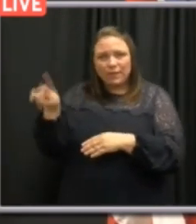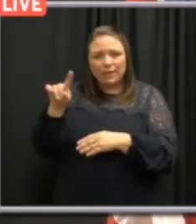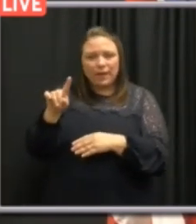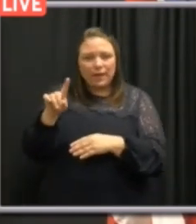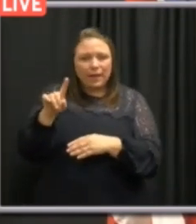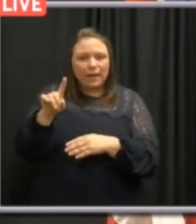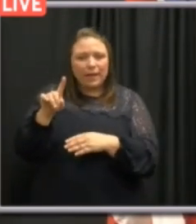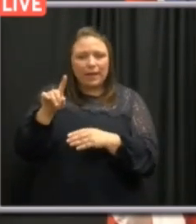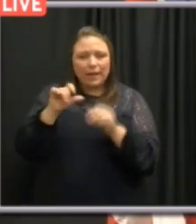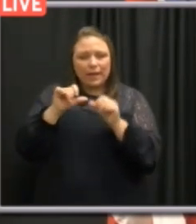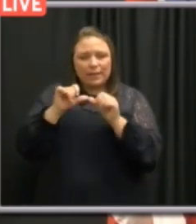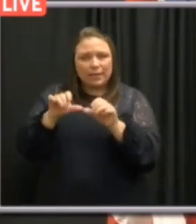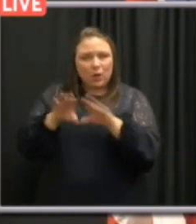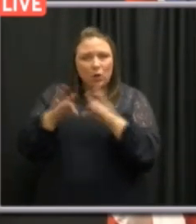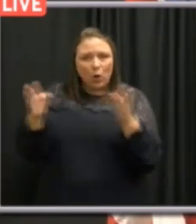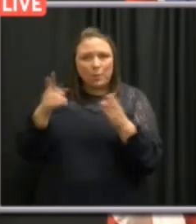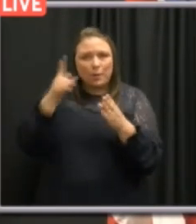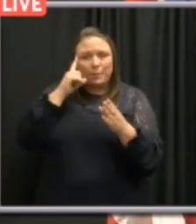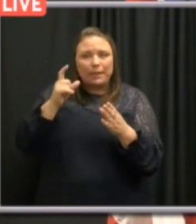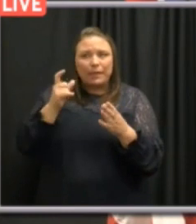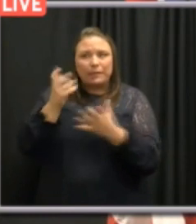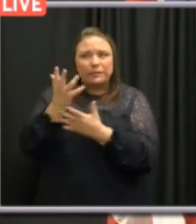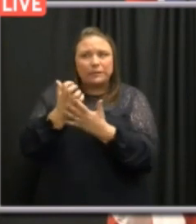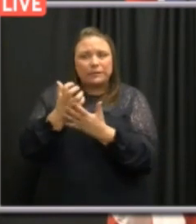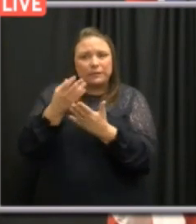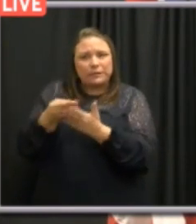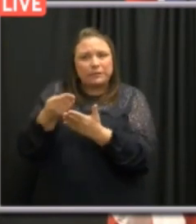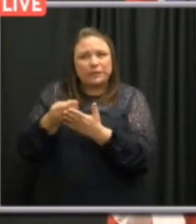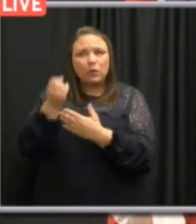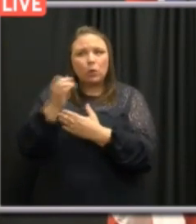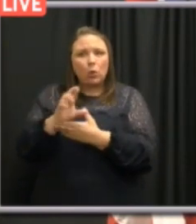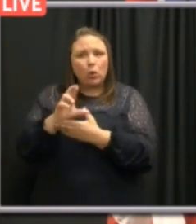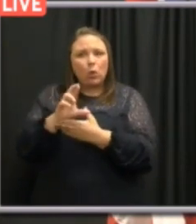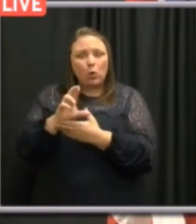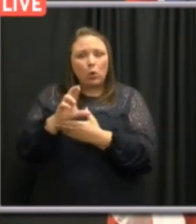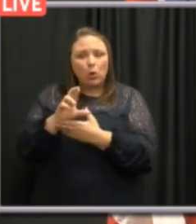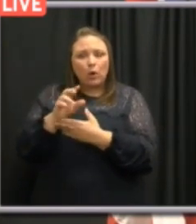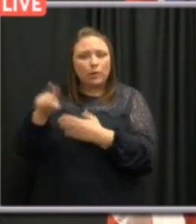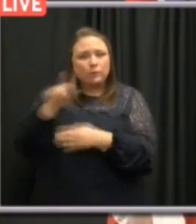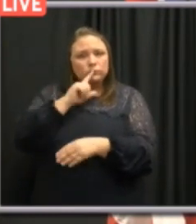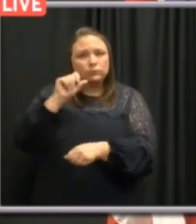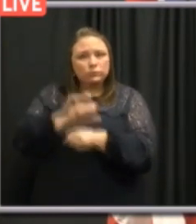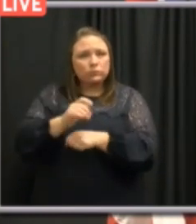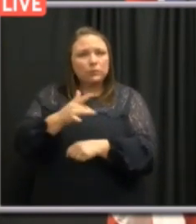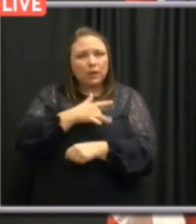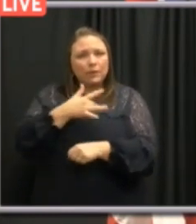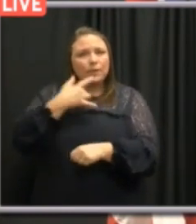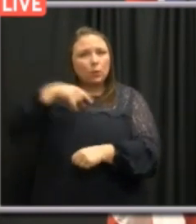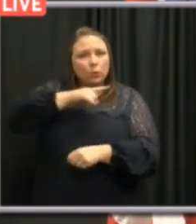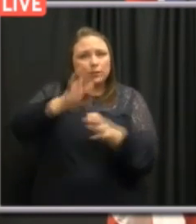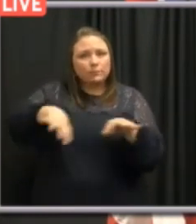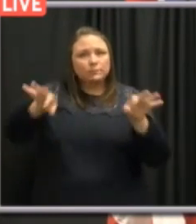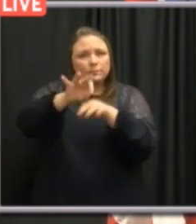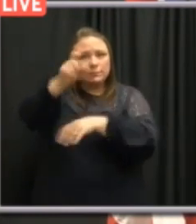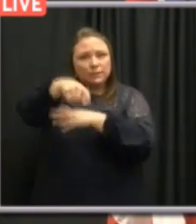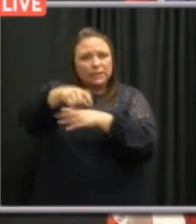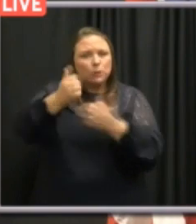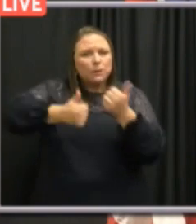are remaining open out of desperation, or are they truly feeling like that they're essential?